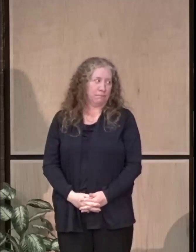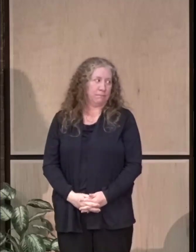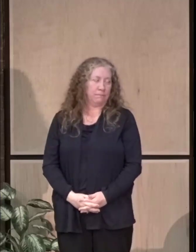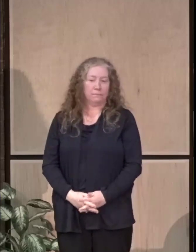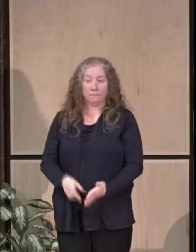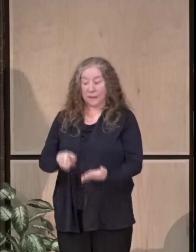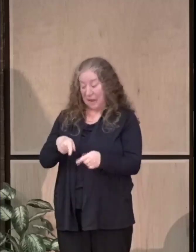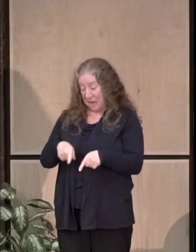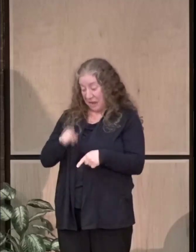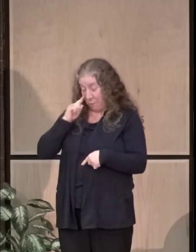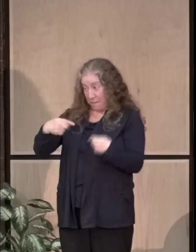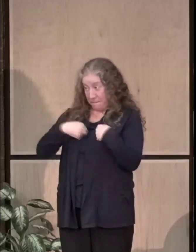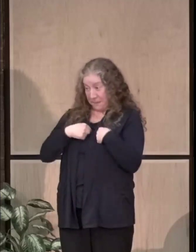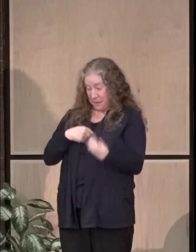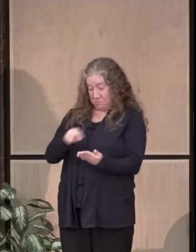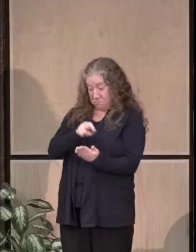illegible, at least in my